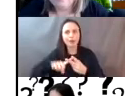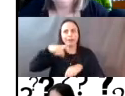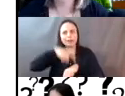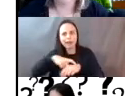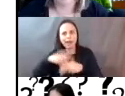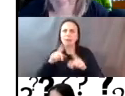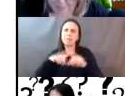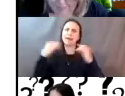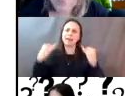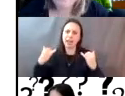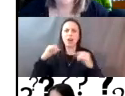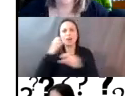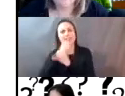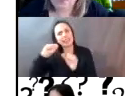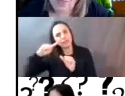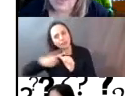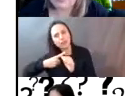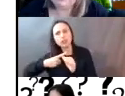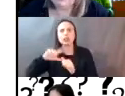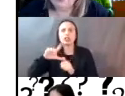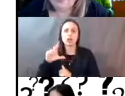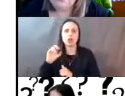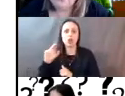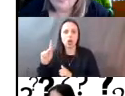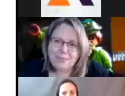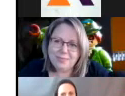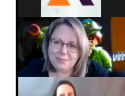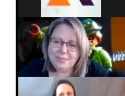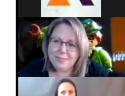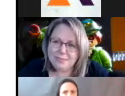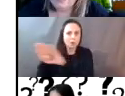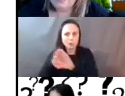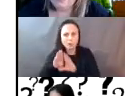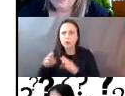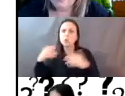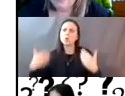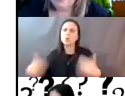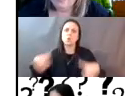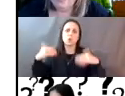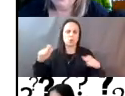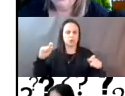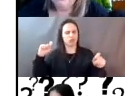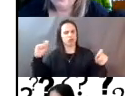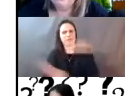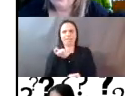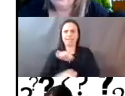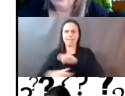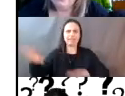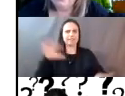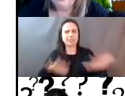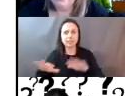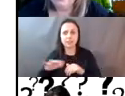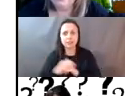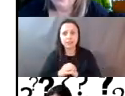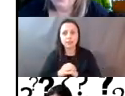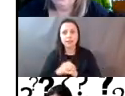safety first and lockdowns and everything else, Yes. it's been a giant shift to